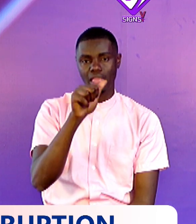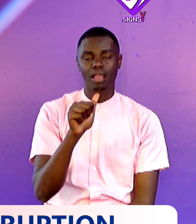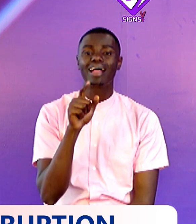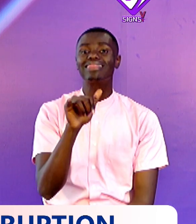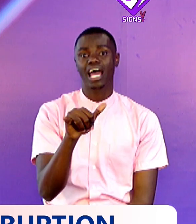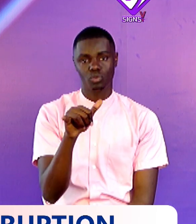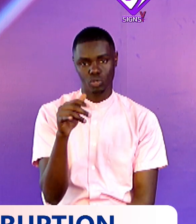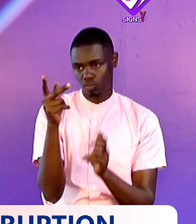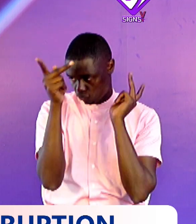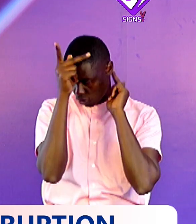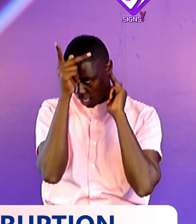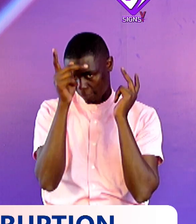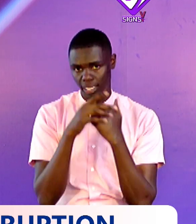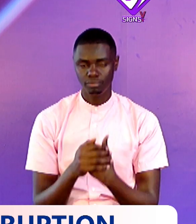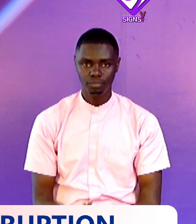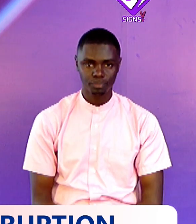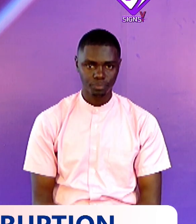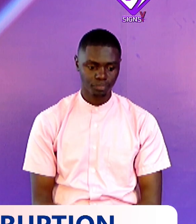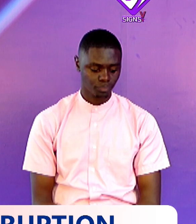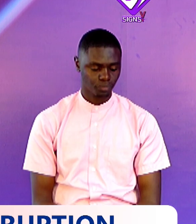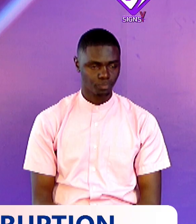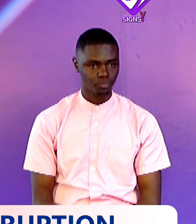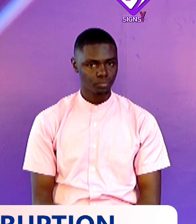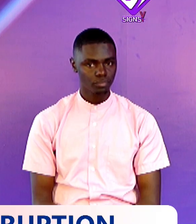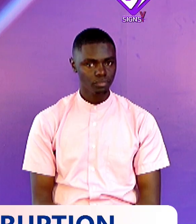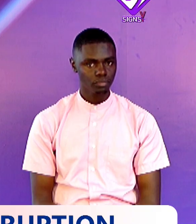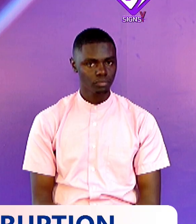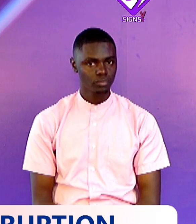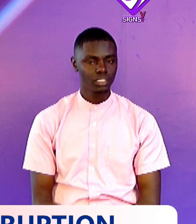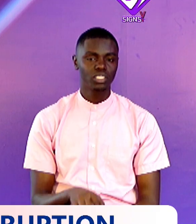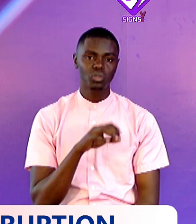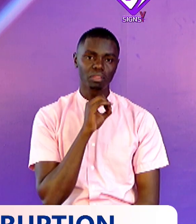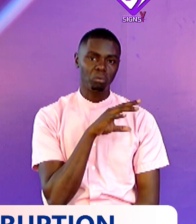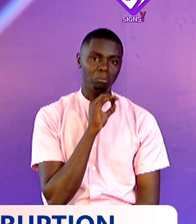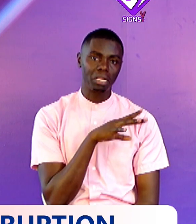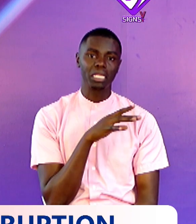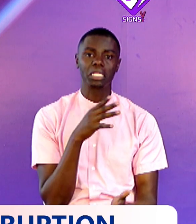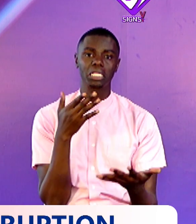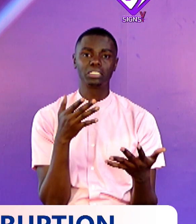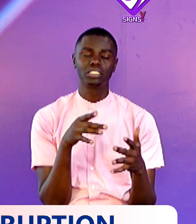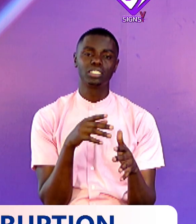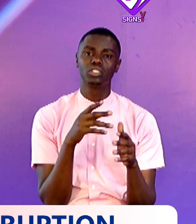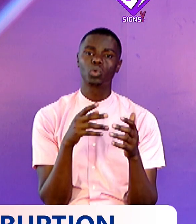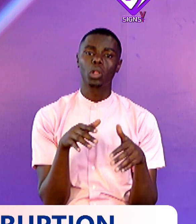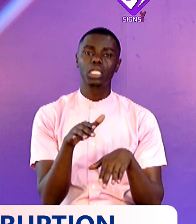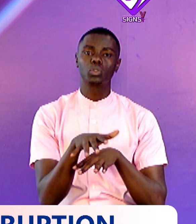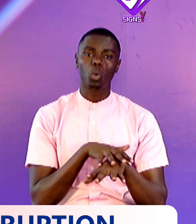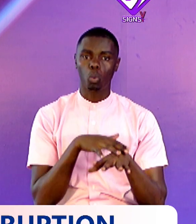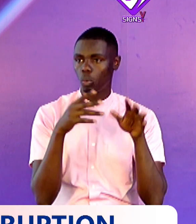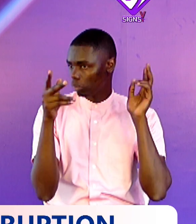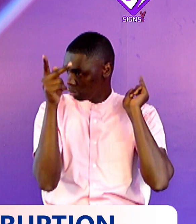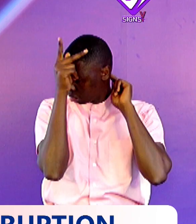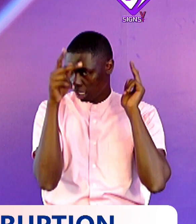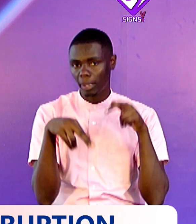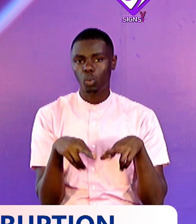state. Yeah. Yes. Yeah, they seem to complain of slow growth in Kakamega and all that. Yes.